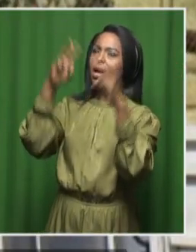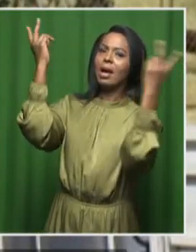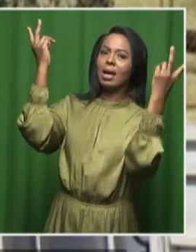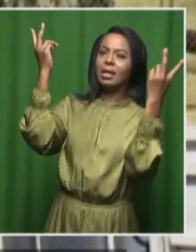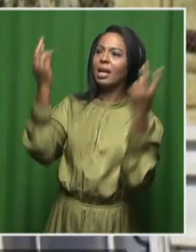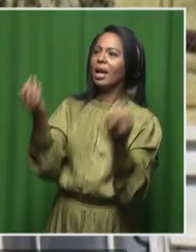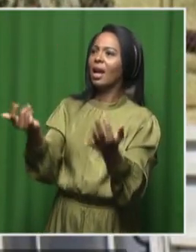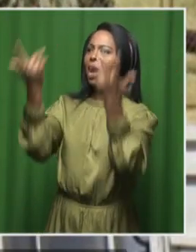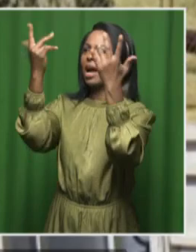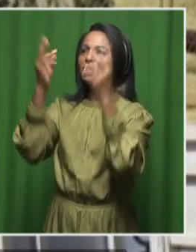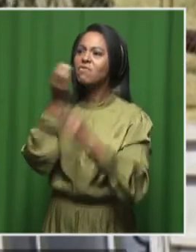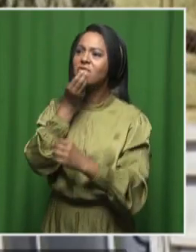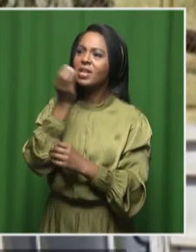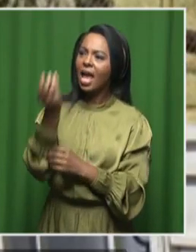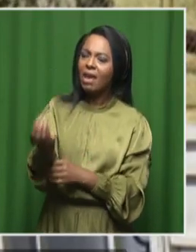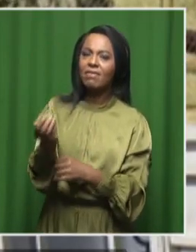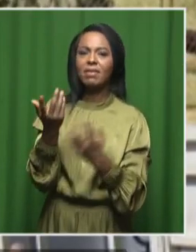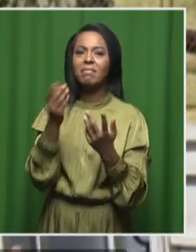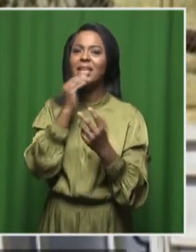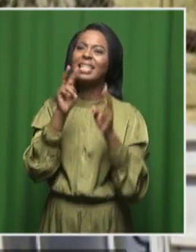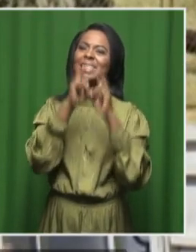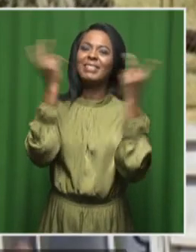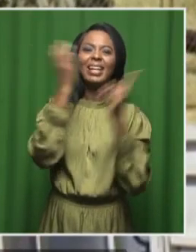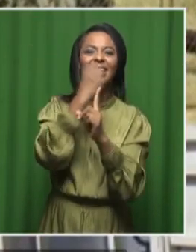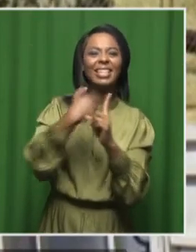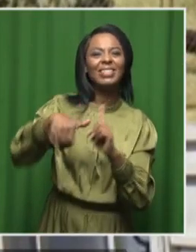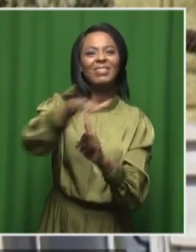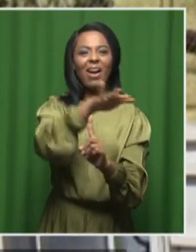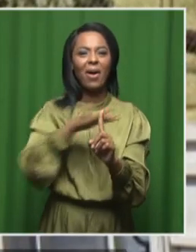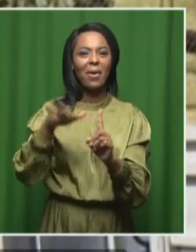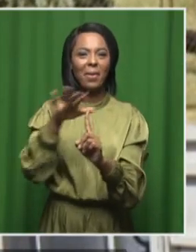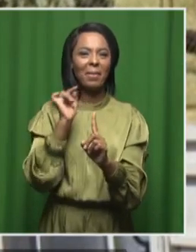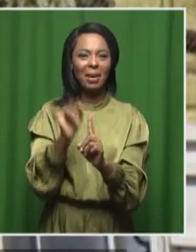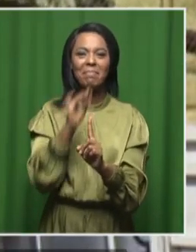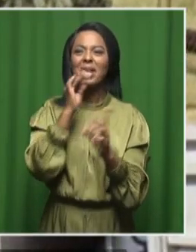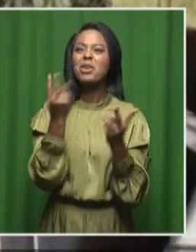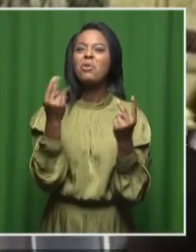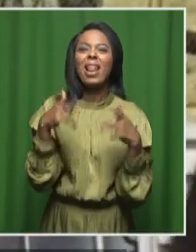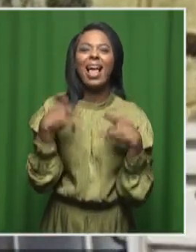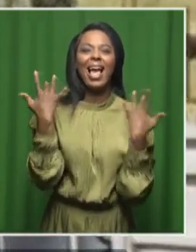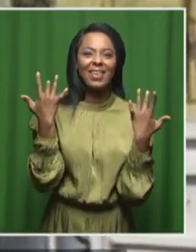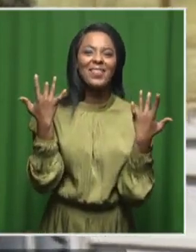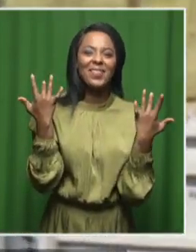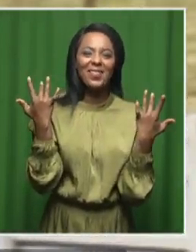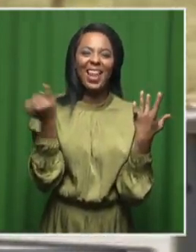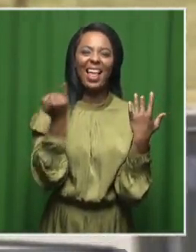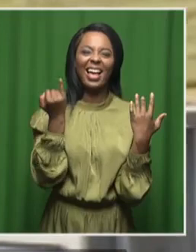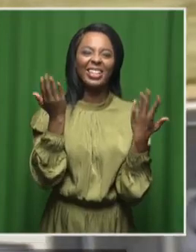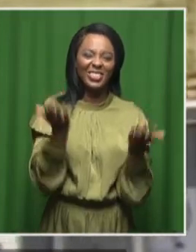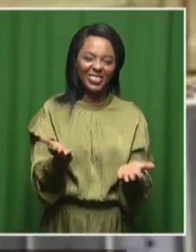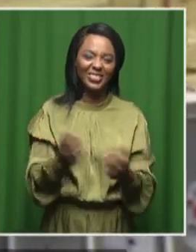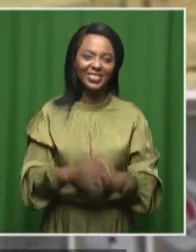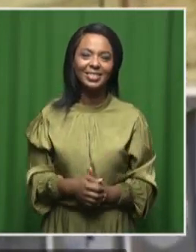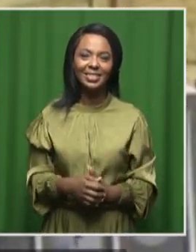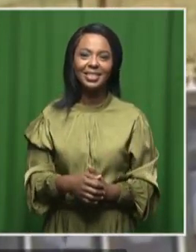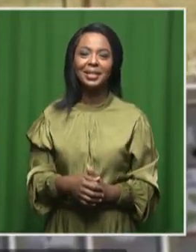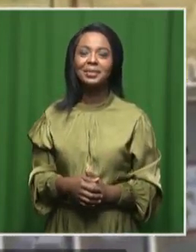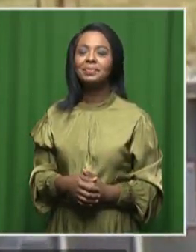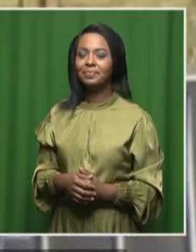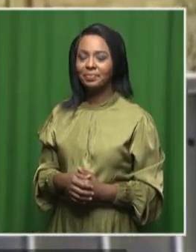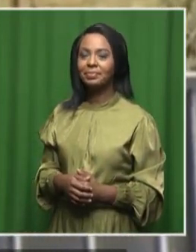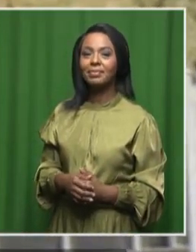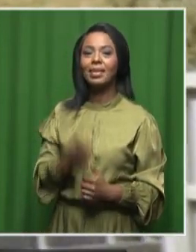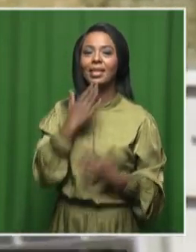very interesting feeling how to see them, how they will find. Maybe they think they have a new life. Thank you very much. That is Dr.